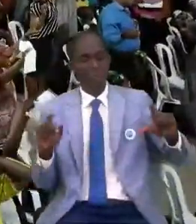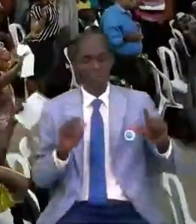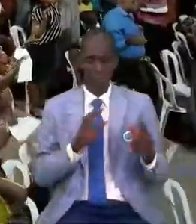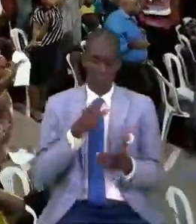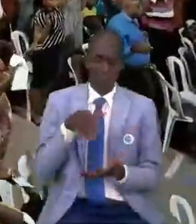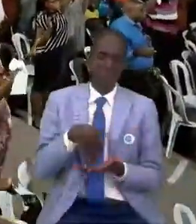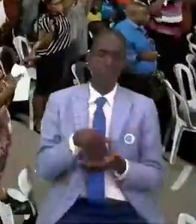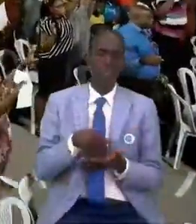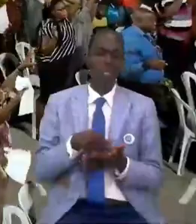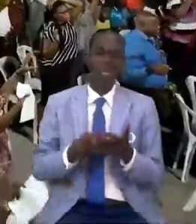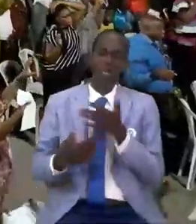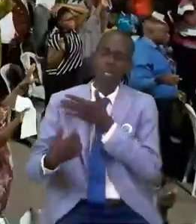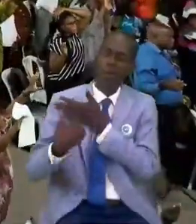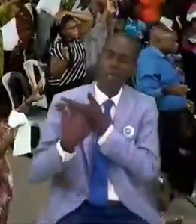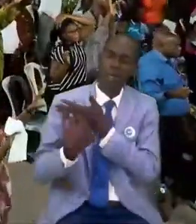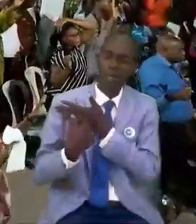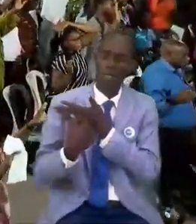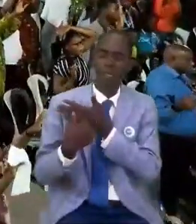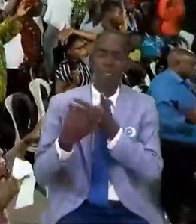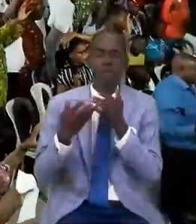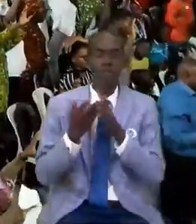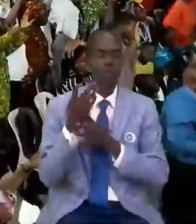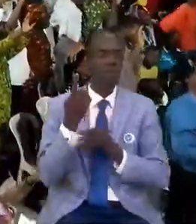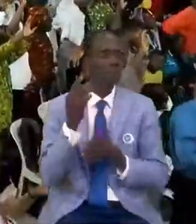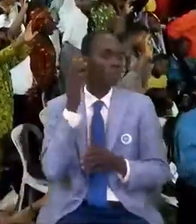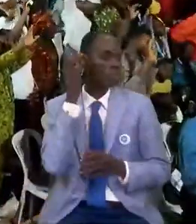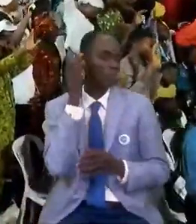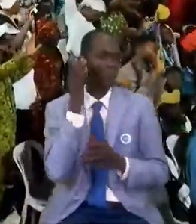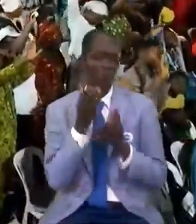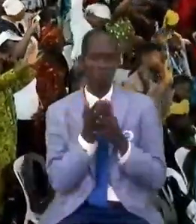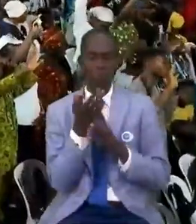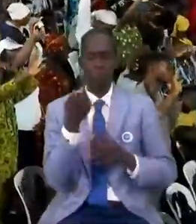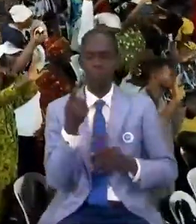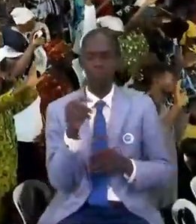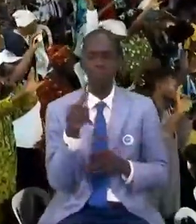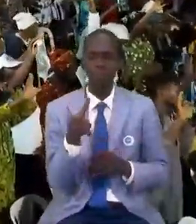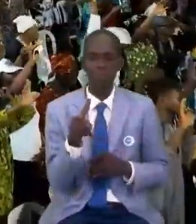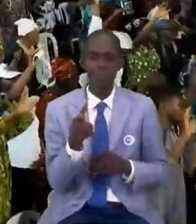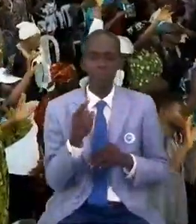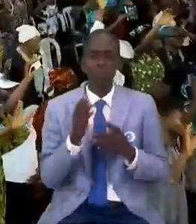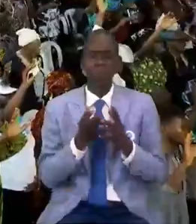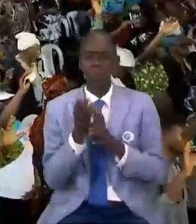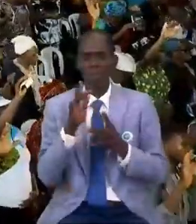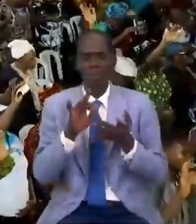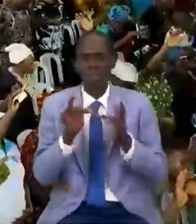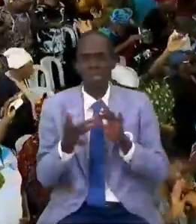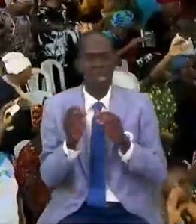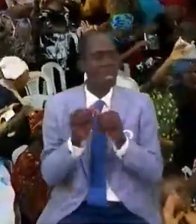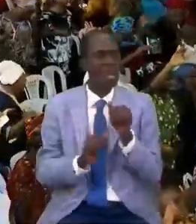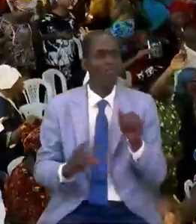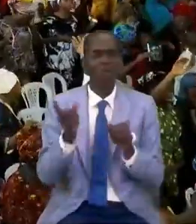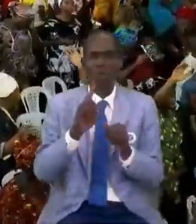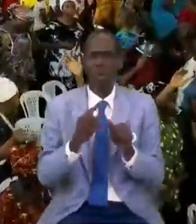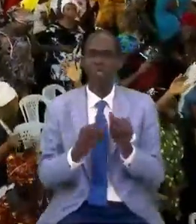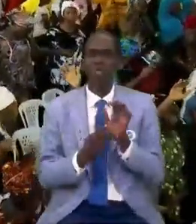the television, online, everywhere, demonstration, manifestation, operation